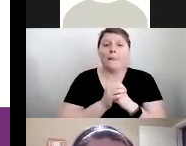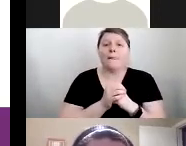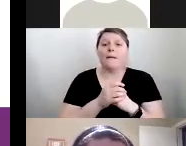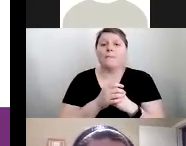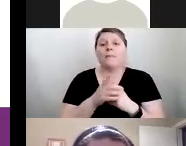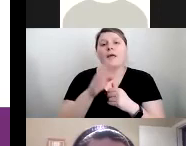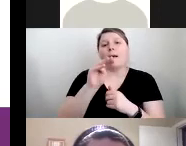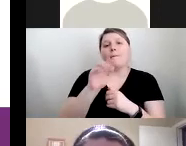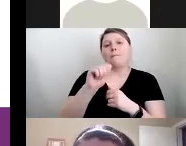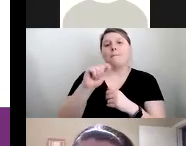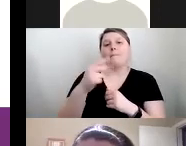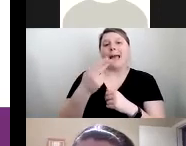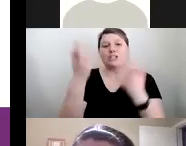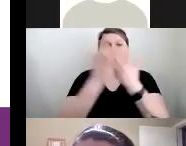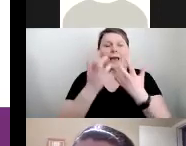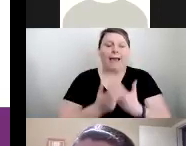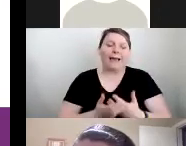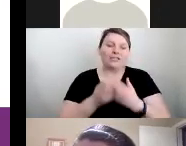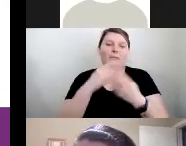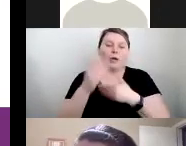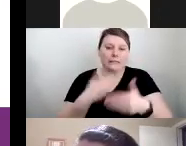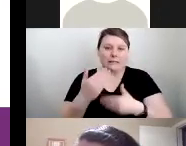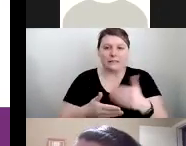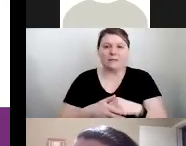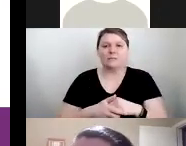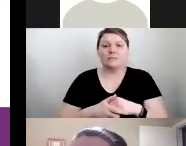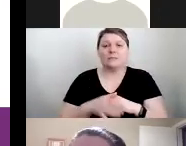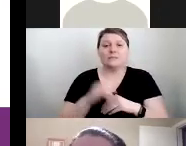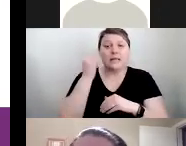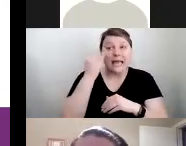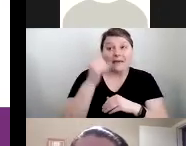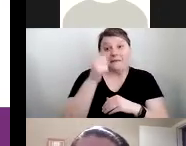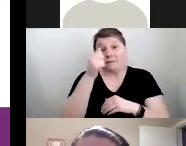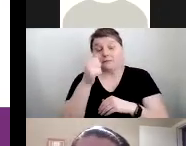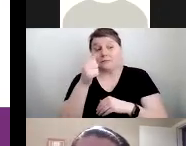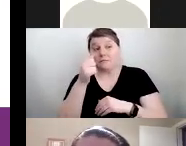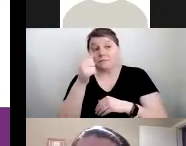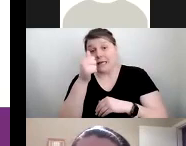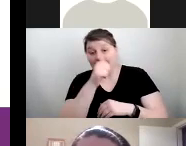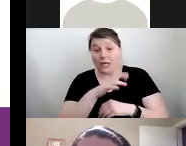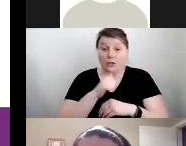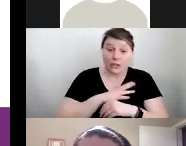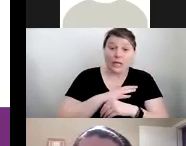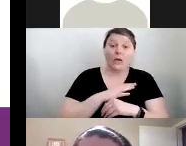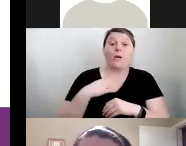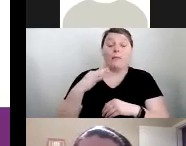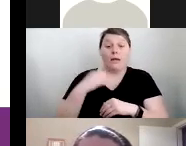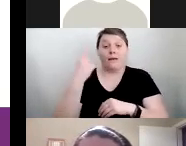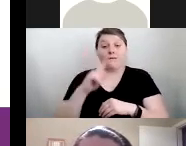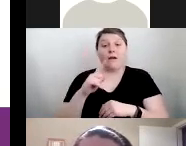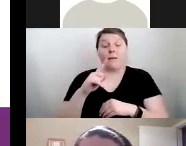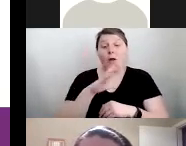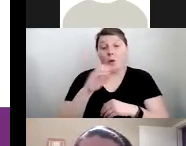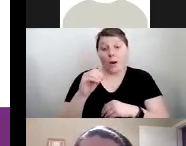with it. And one thing, if he or she was applying from Colorado, there's a